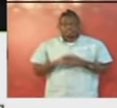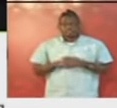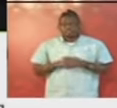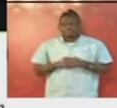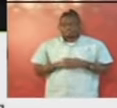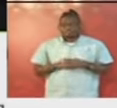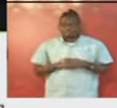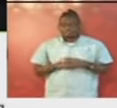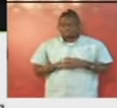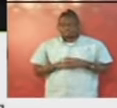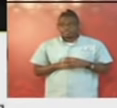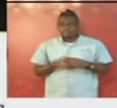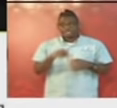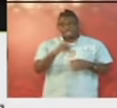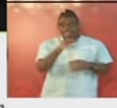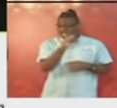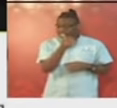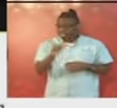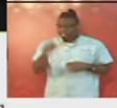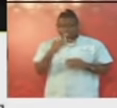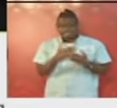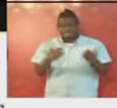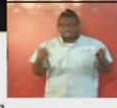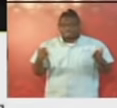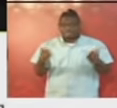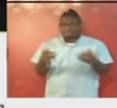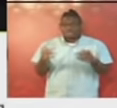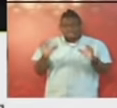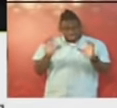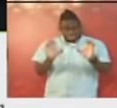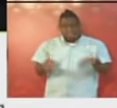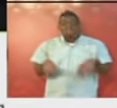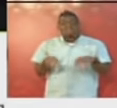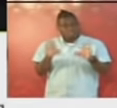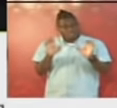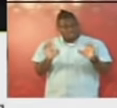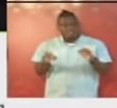any of these conditions can, in certain